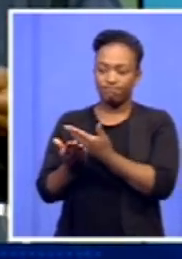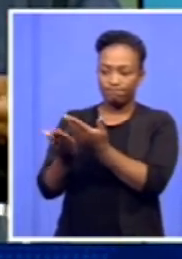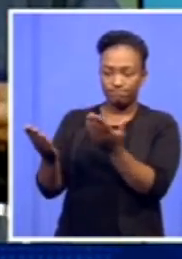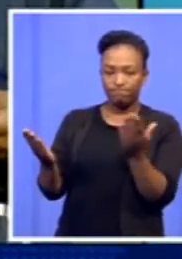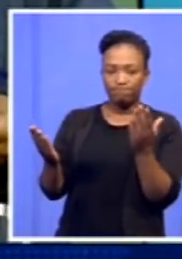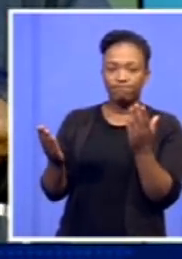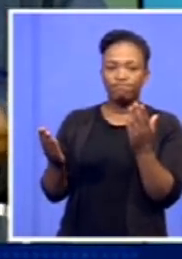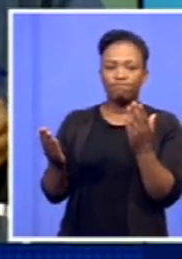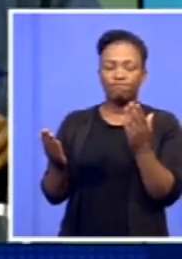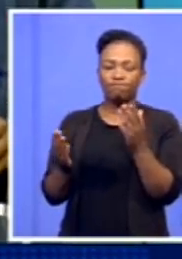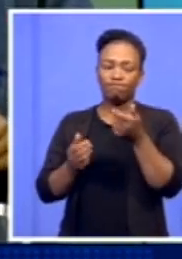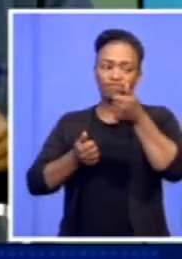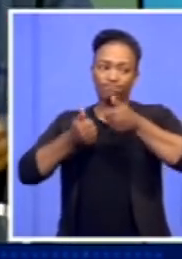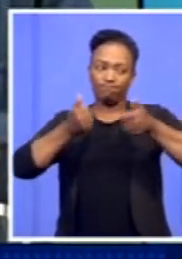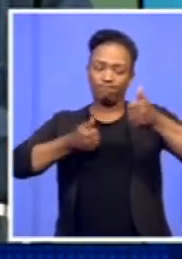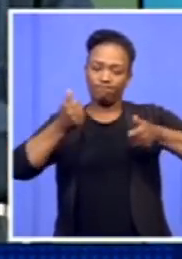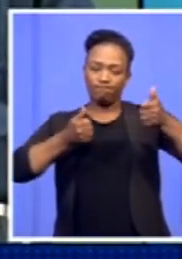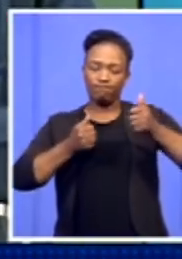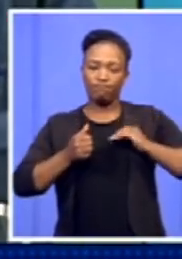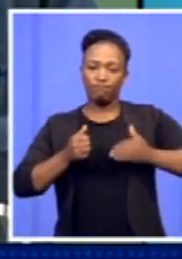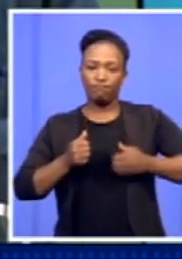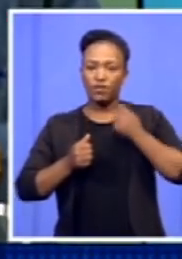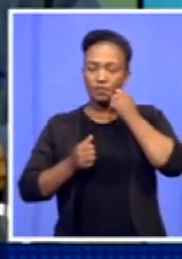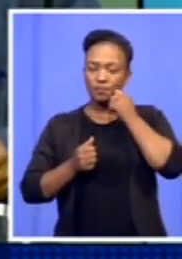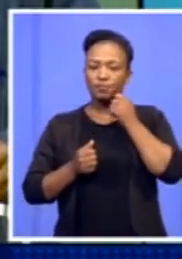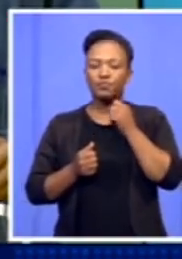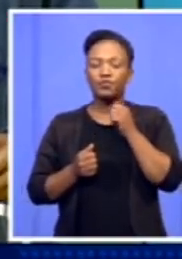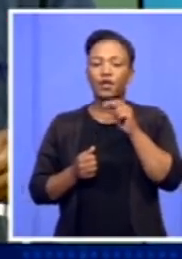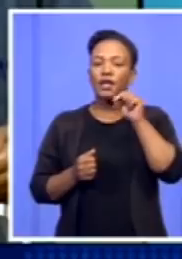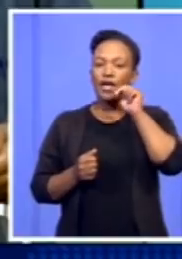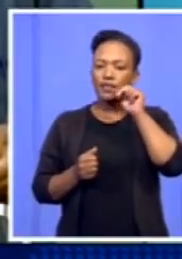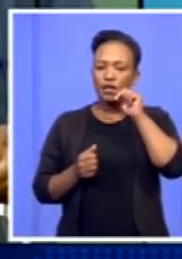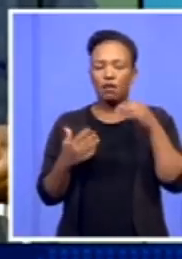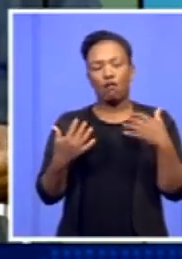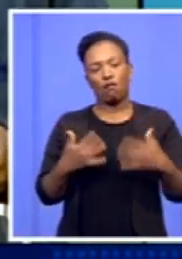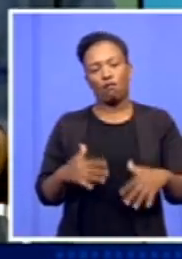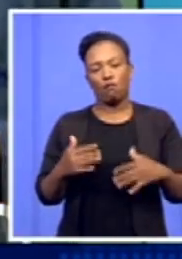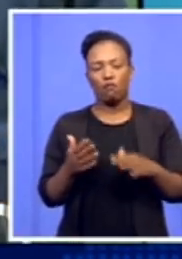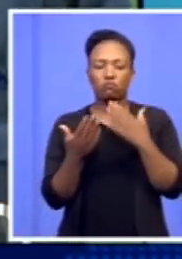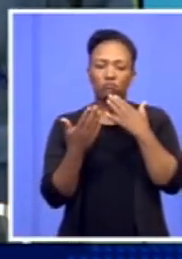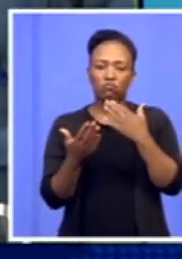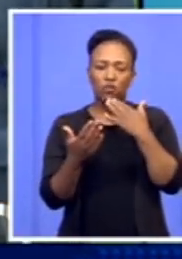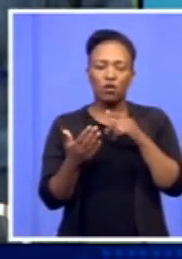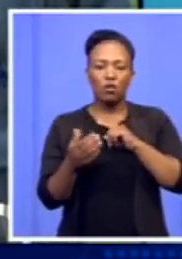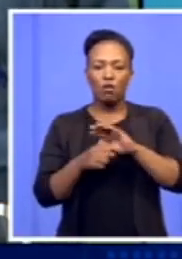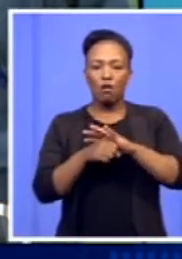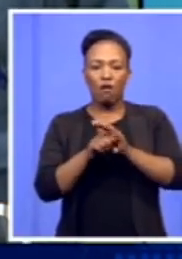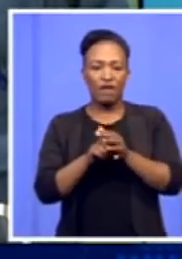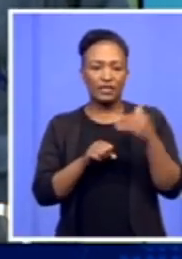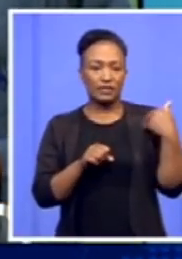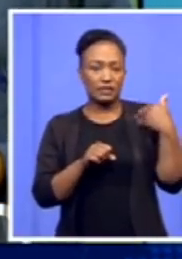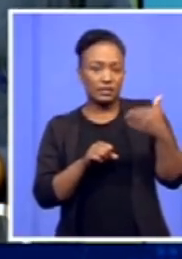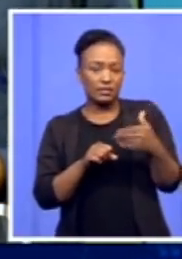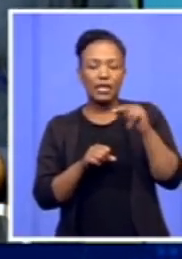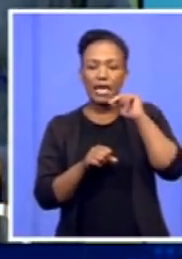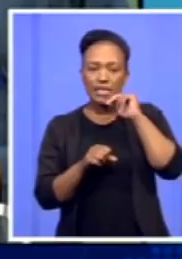Nigeria is very grateful. COVID-19 has been more or less considered on Nigeria. The